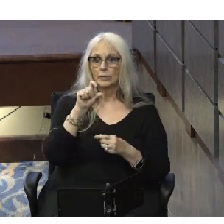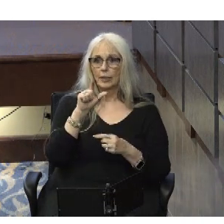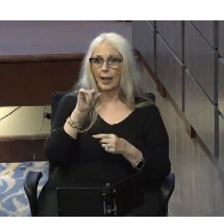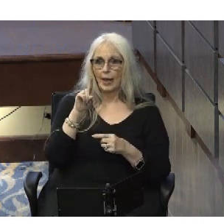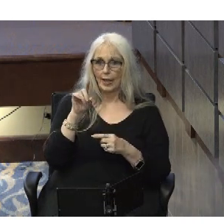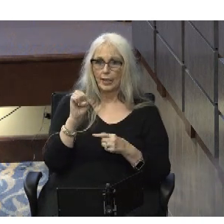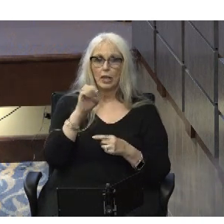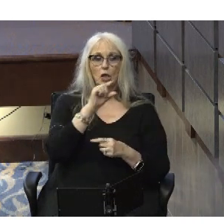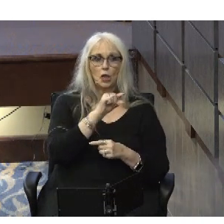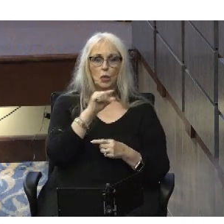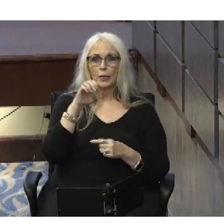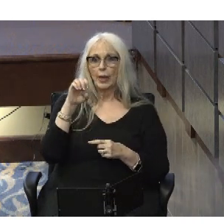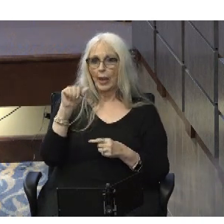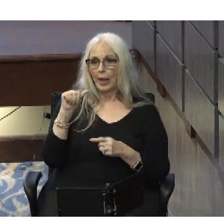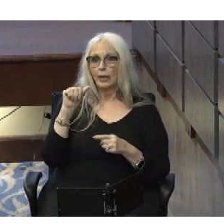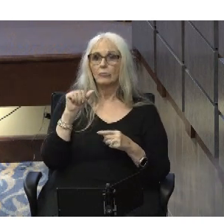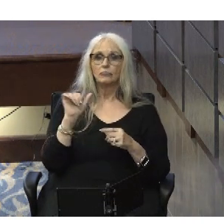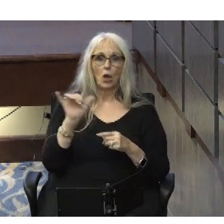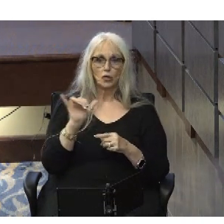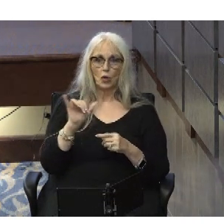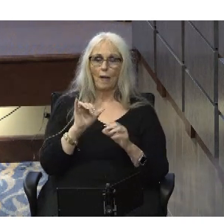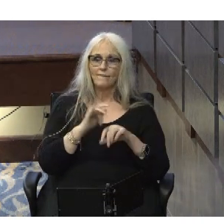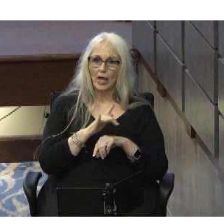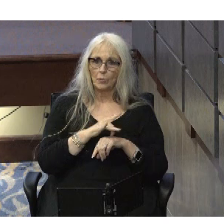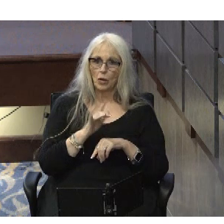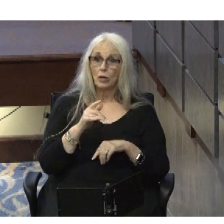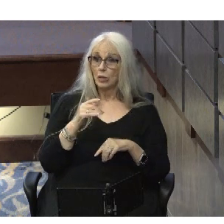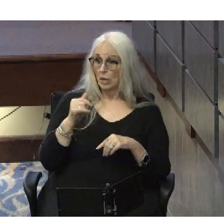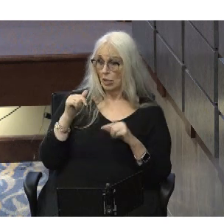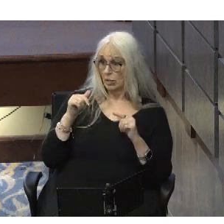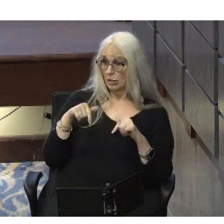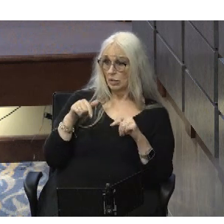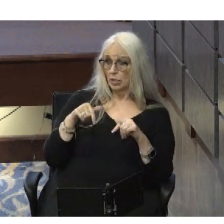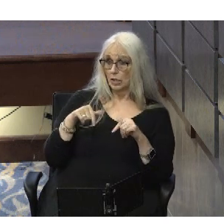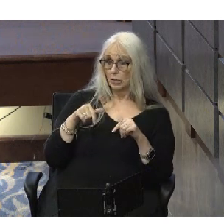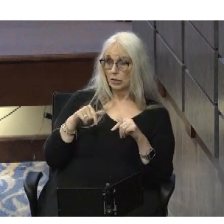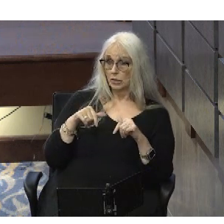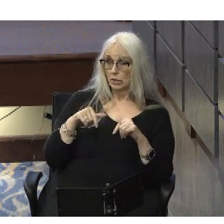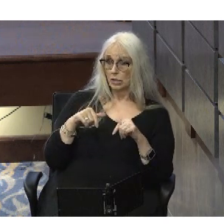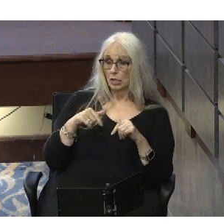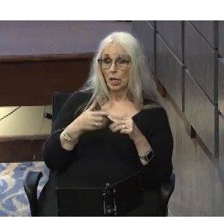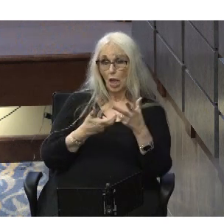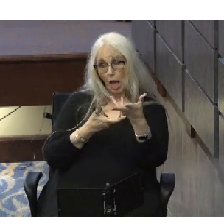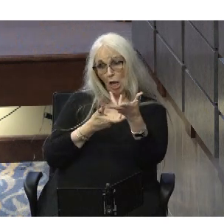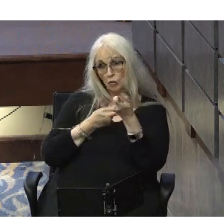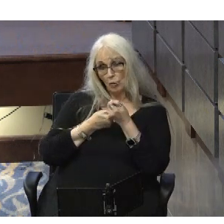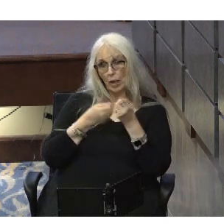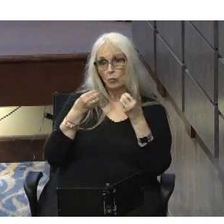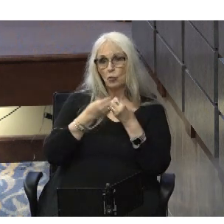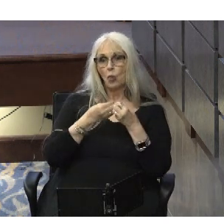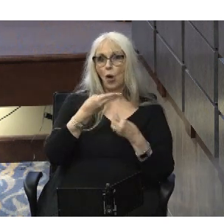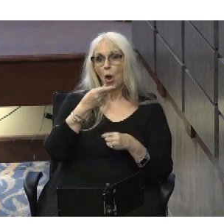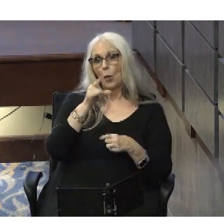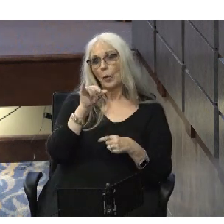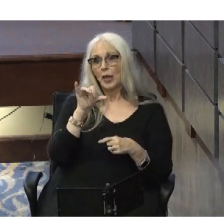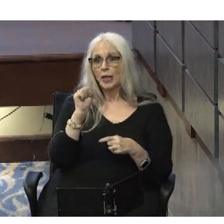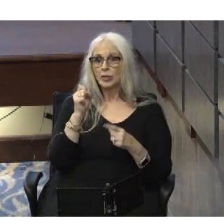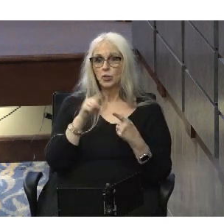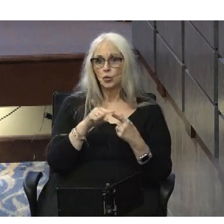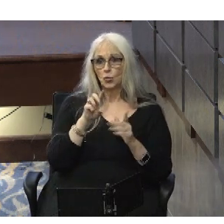available to you. First and foremost, will this resource attract more homeless to Waco? Those who